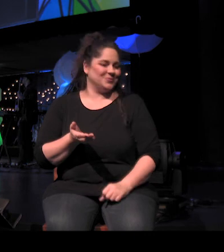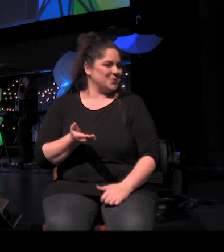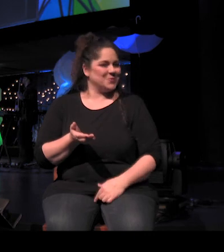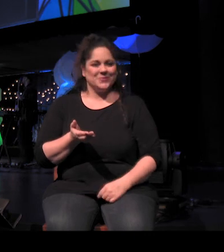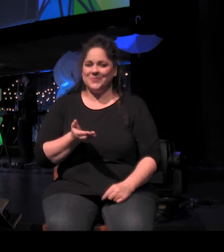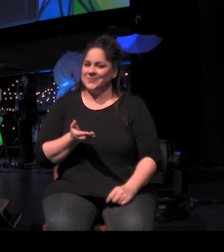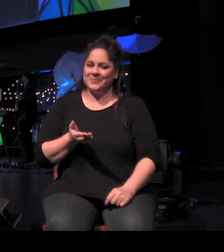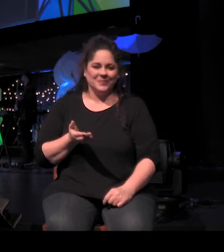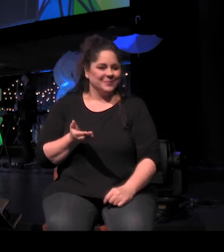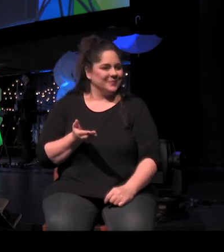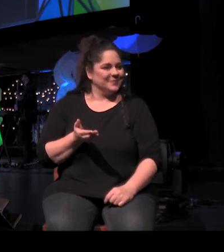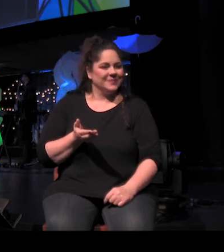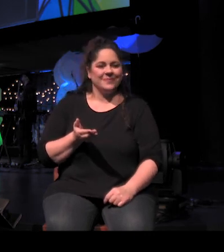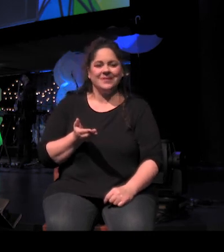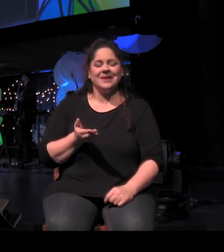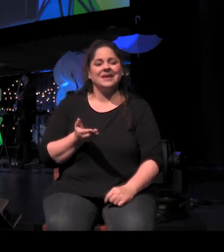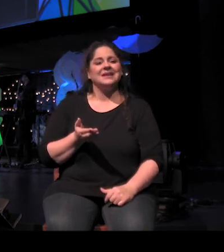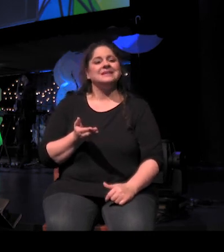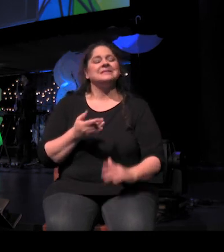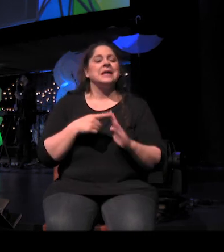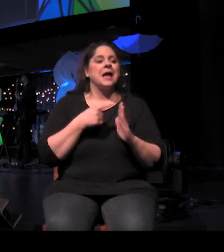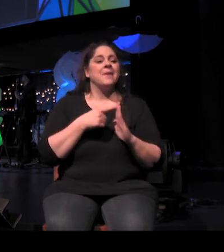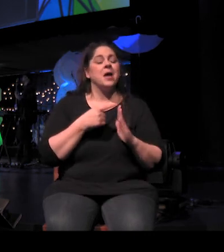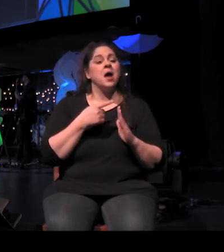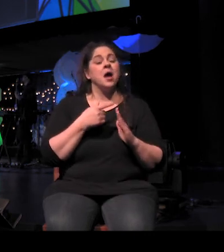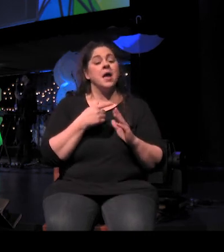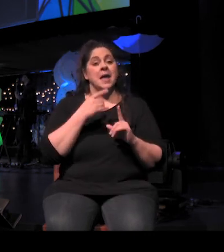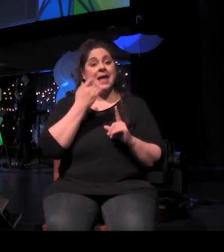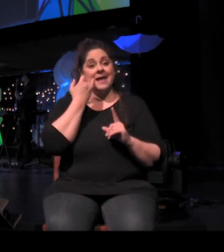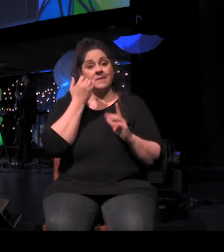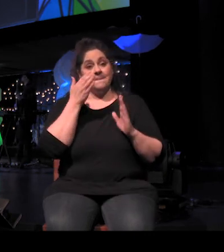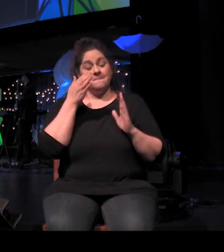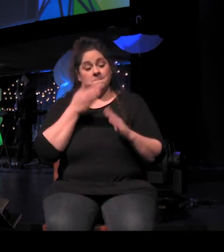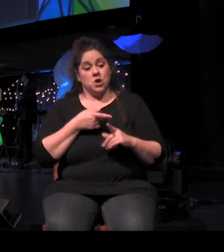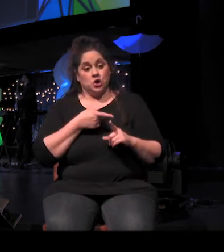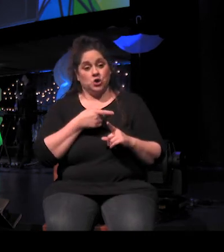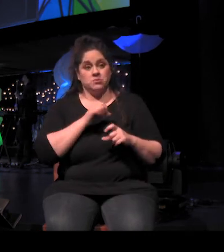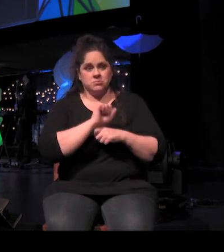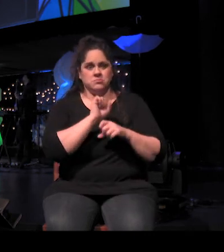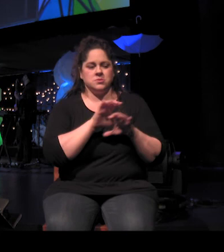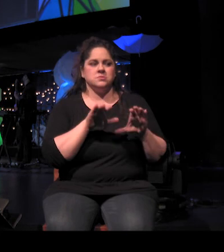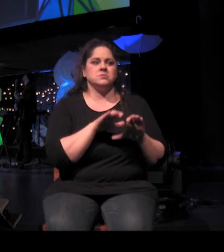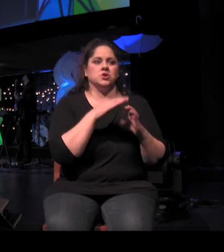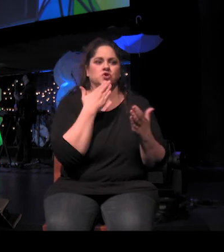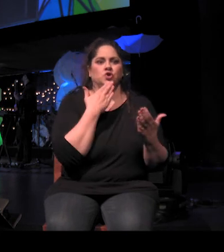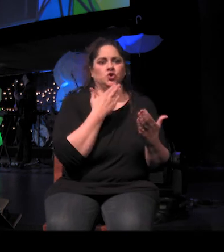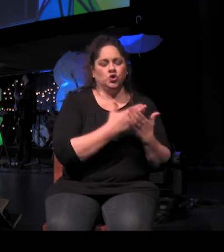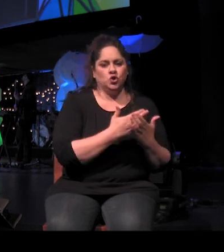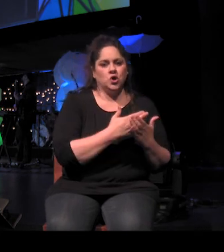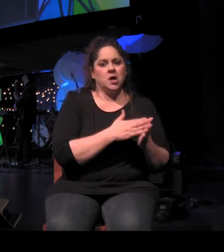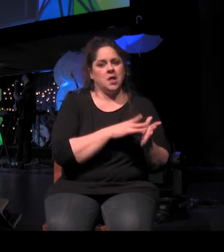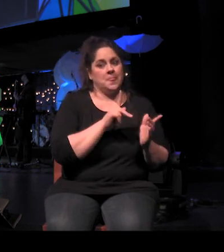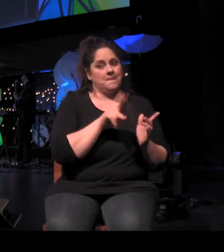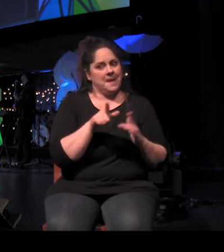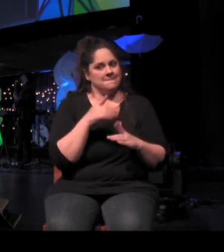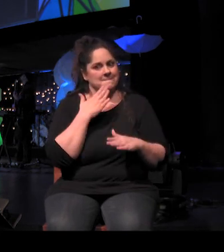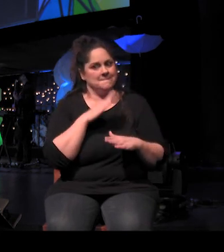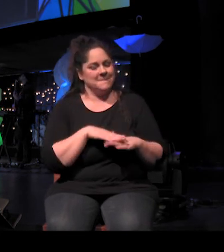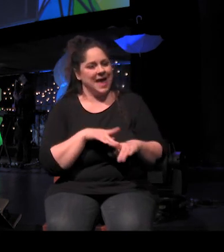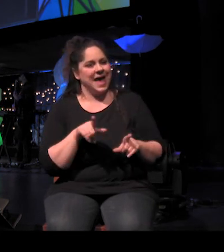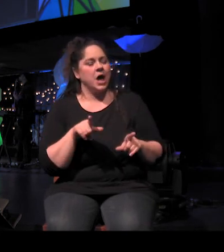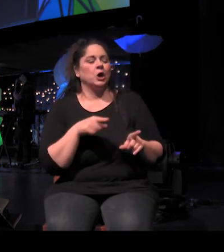Maybe you've been taught that good works outweigh bad works and they're going to be measured and that's how you experience salvation.